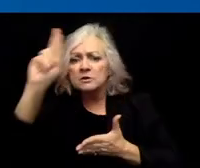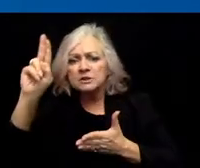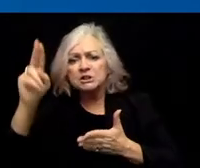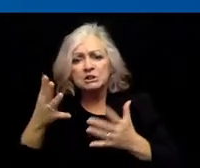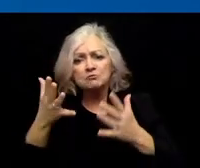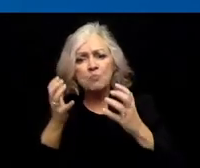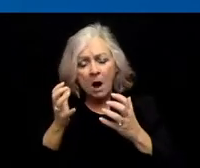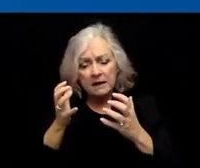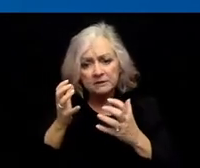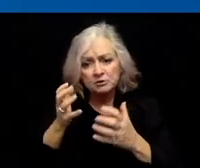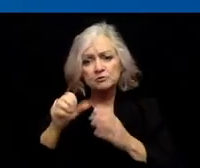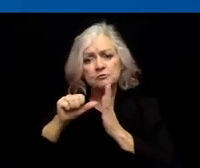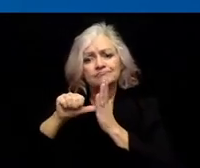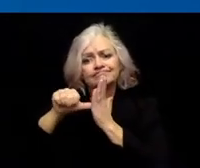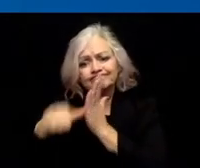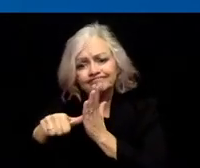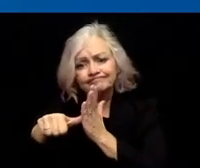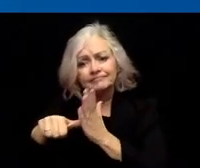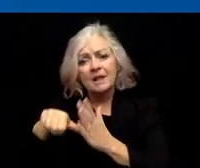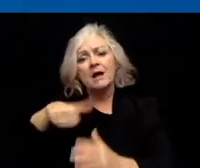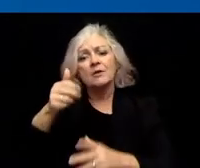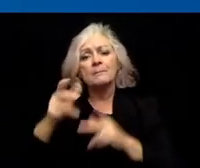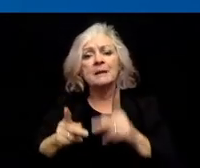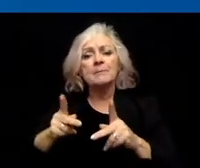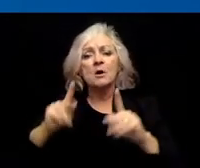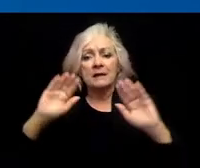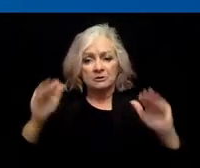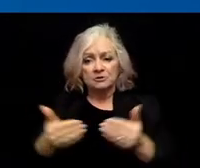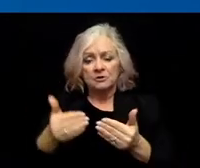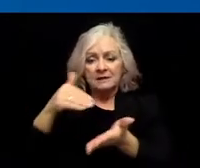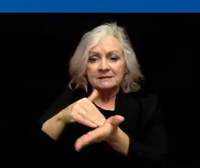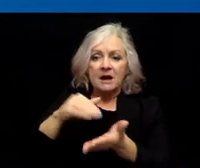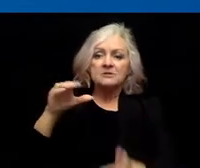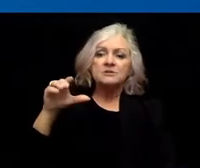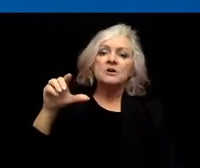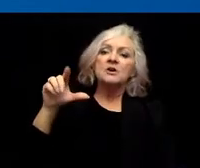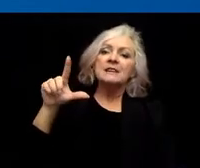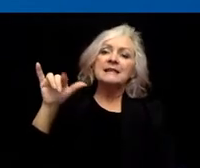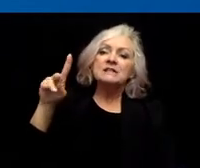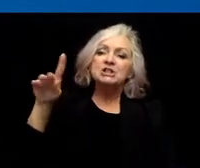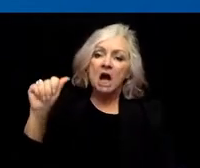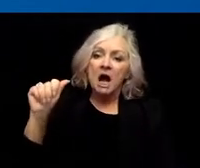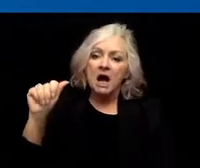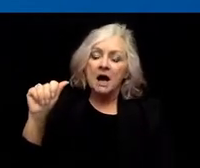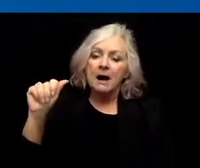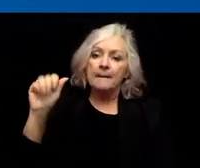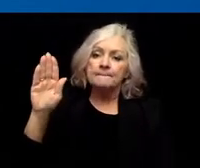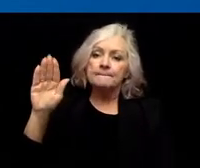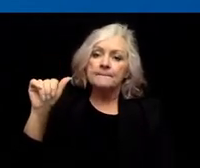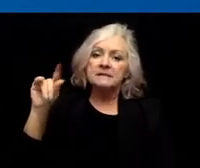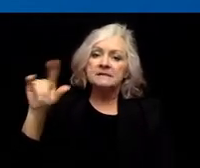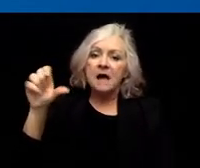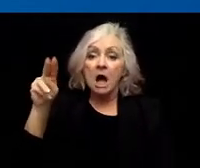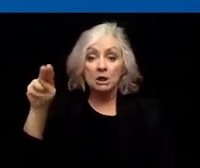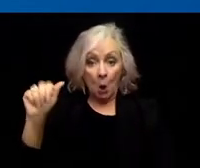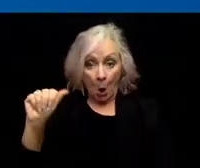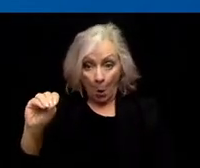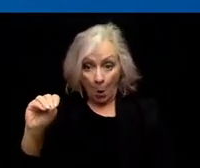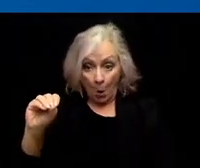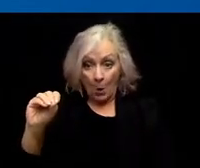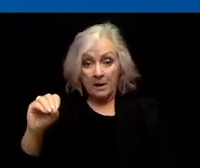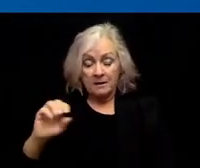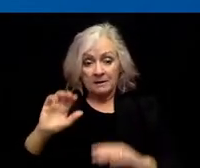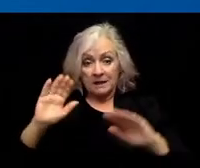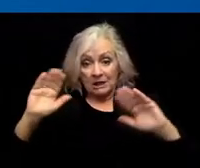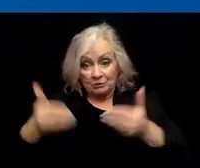I'm delighted to introduce Dr. Alicia Bazzano and to invite her to introduce my classmate from college. God forbid you